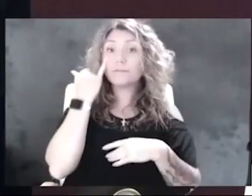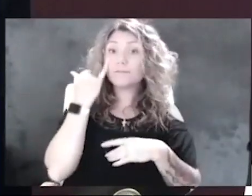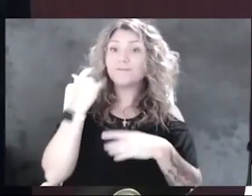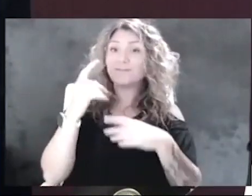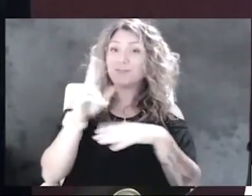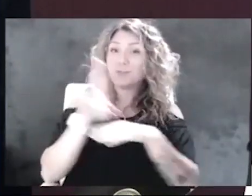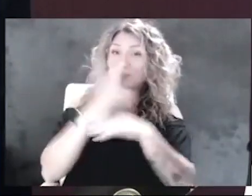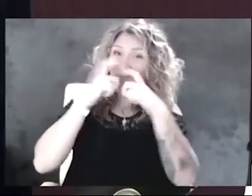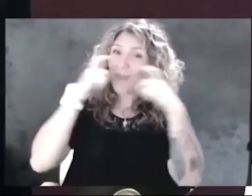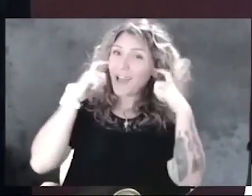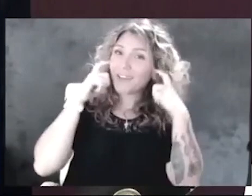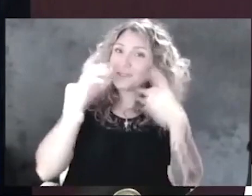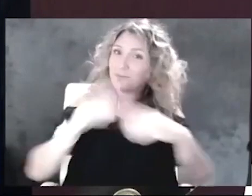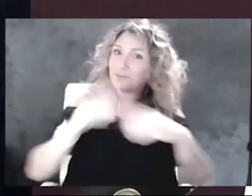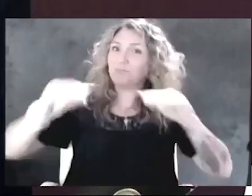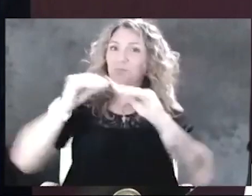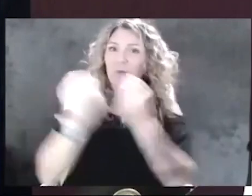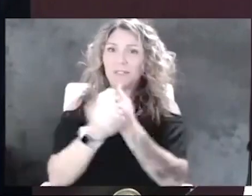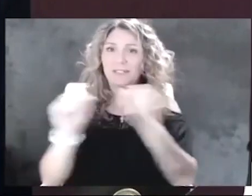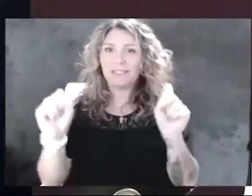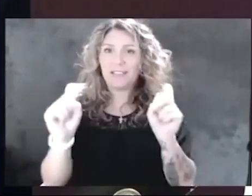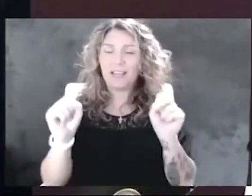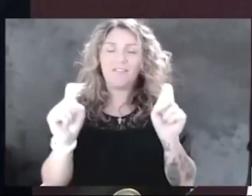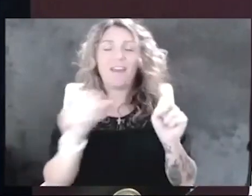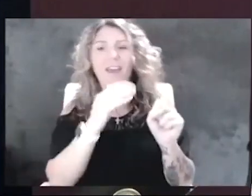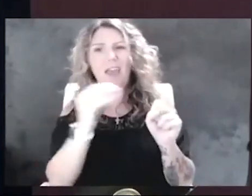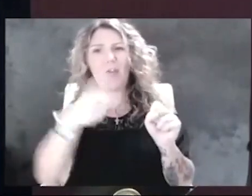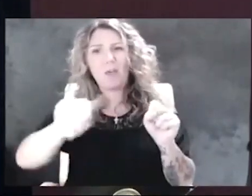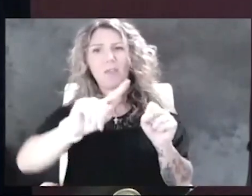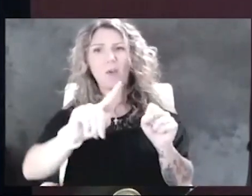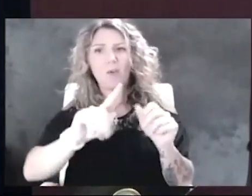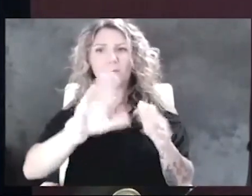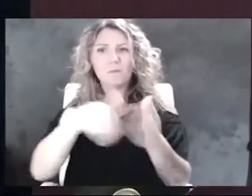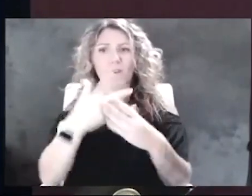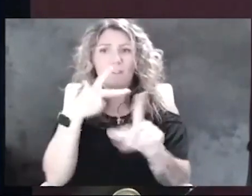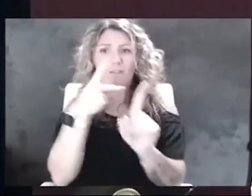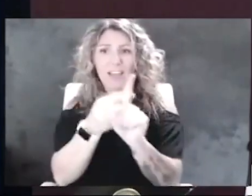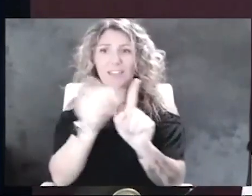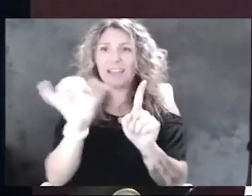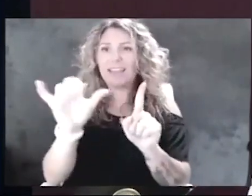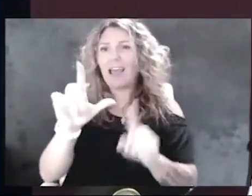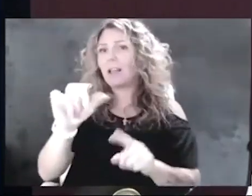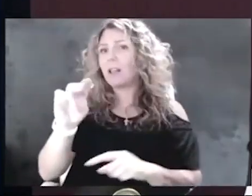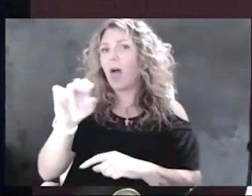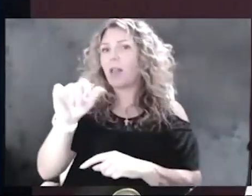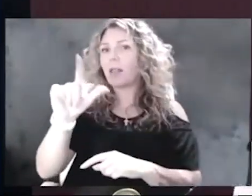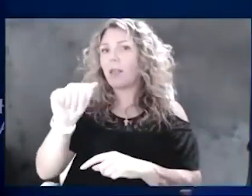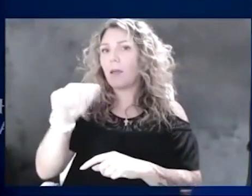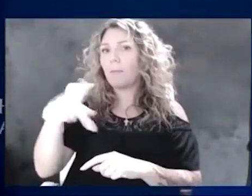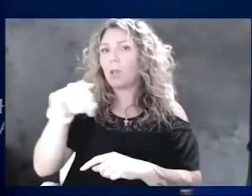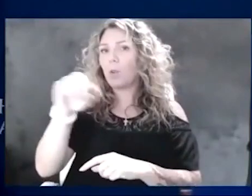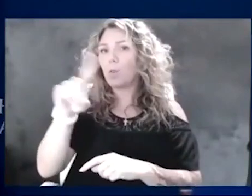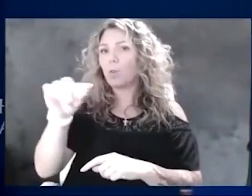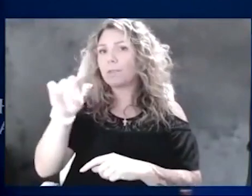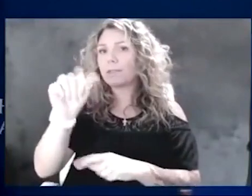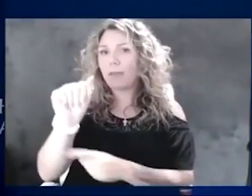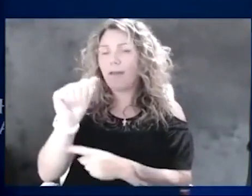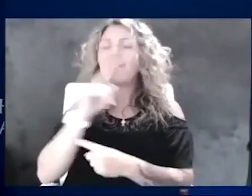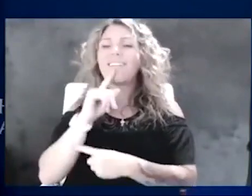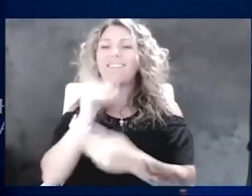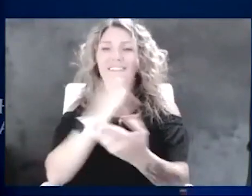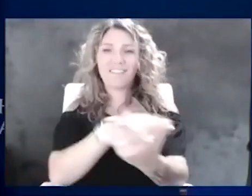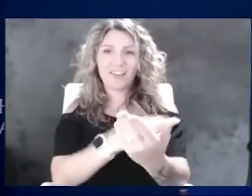especially if you're amongst those who are vaccinated, like the Lollapalooza concert. Becky wants to know, could the virus have been